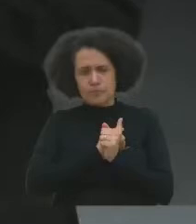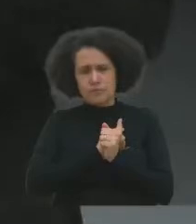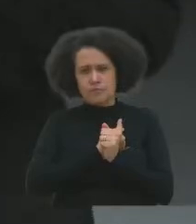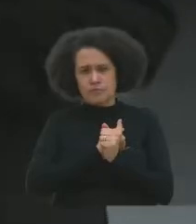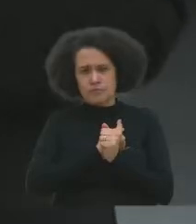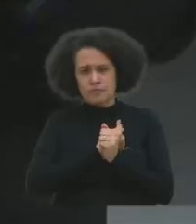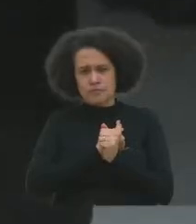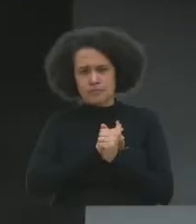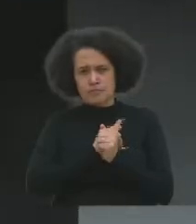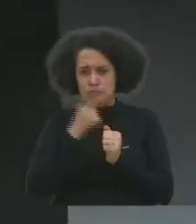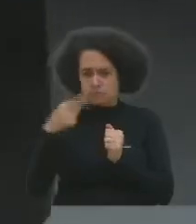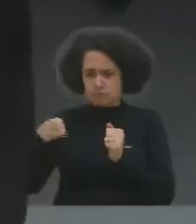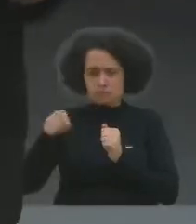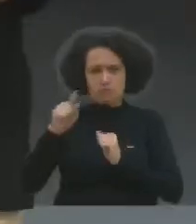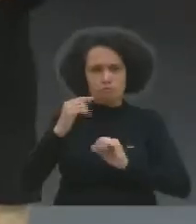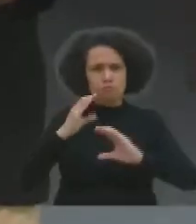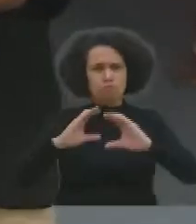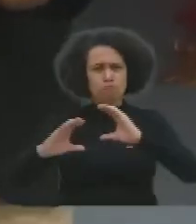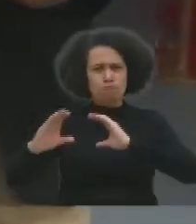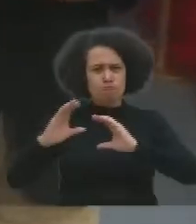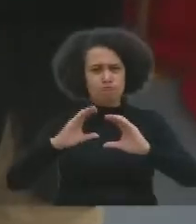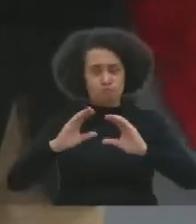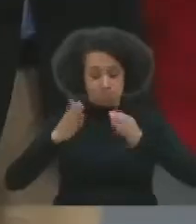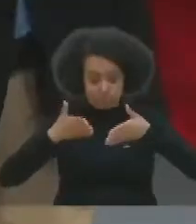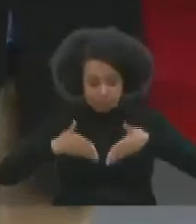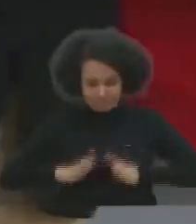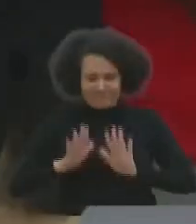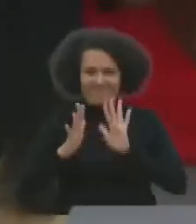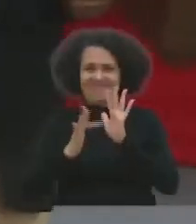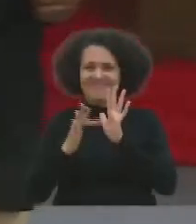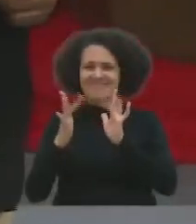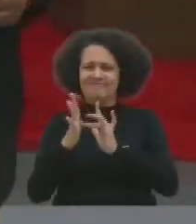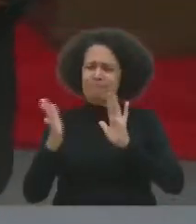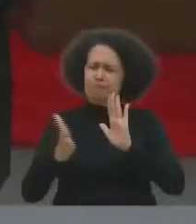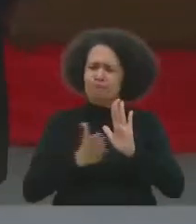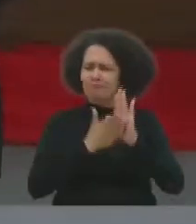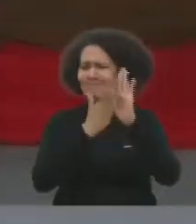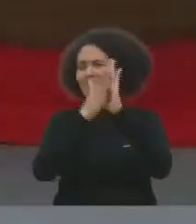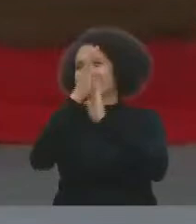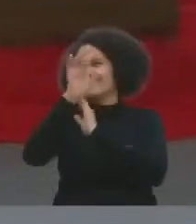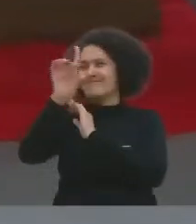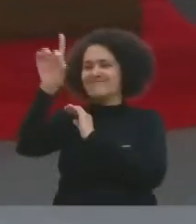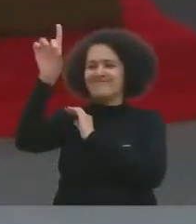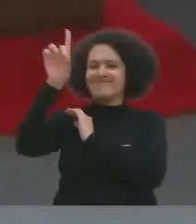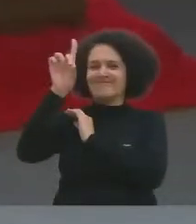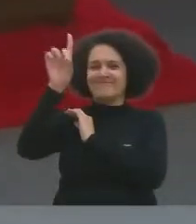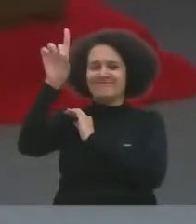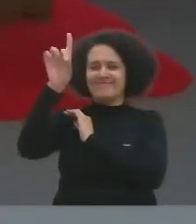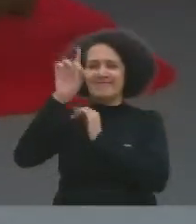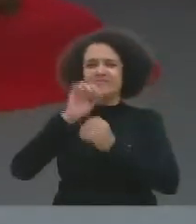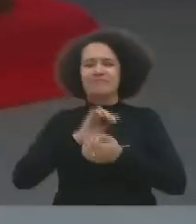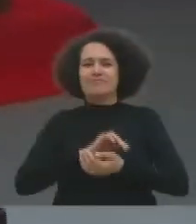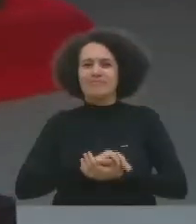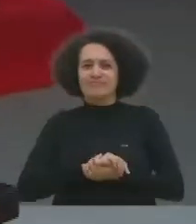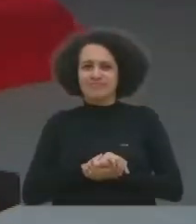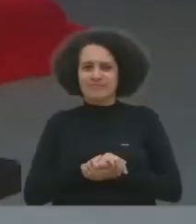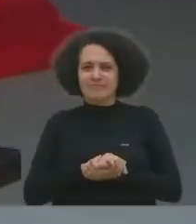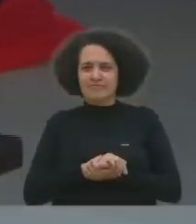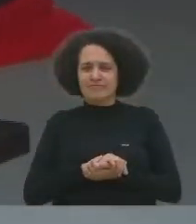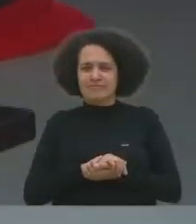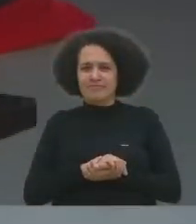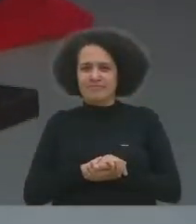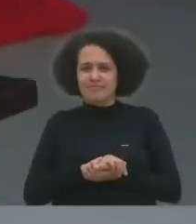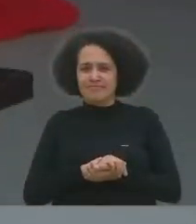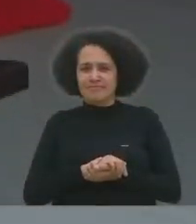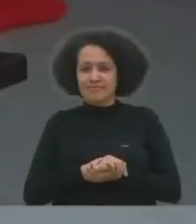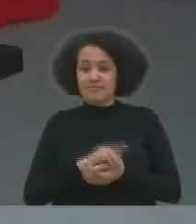Jesus. Eles cantam durante o nascimento de Jesus, louvam a Deus. Has never ceased resounding in the praise of the church.